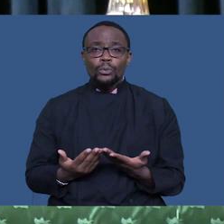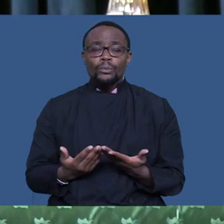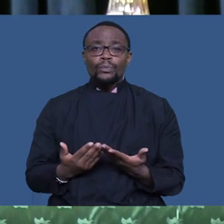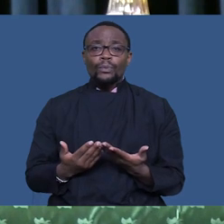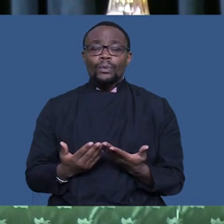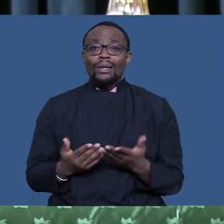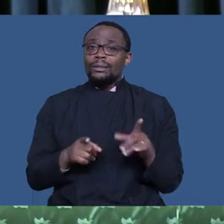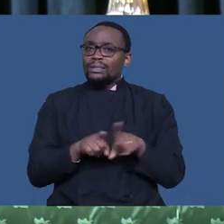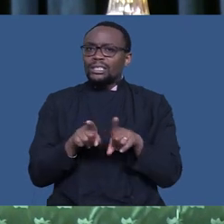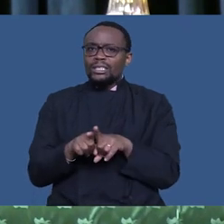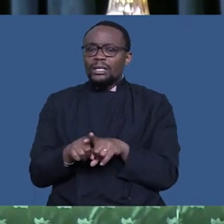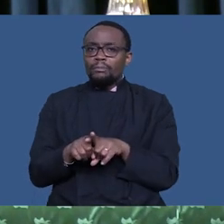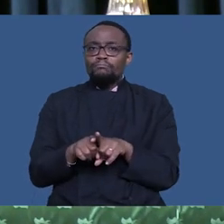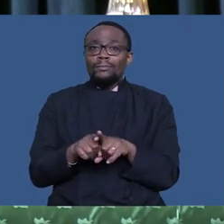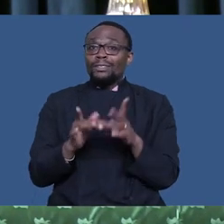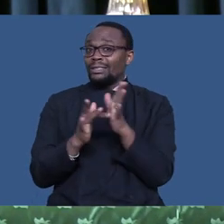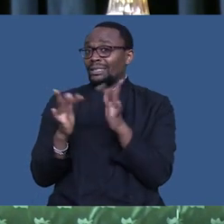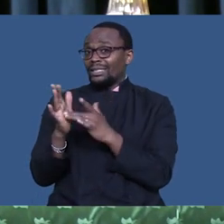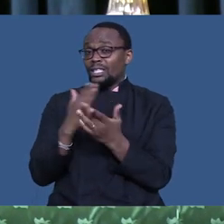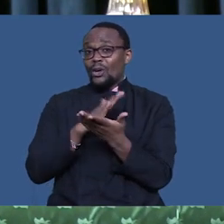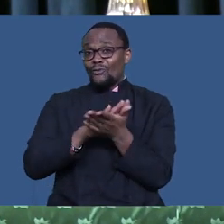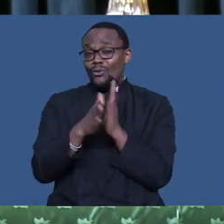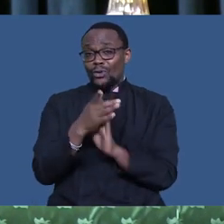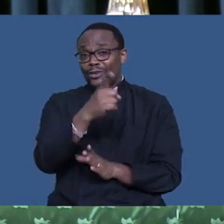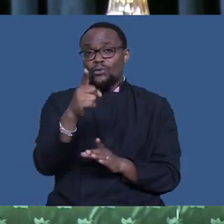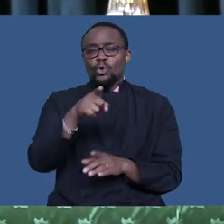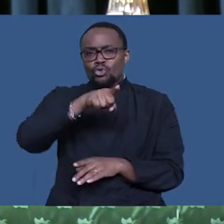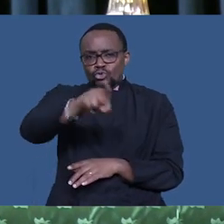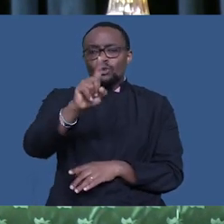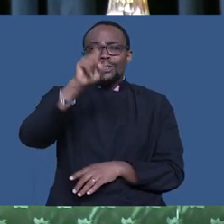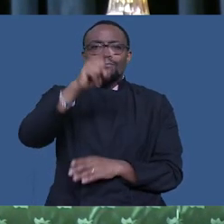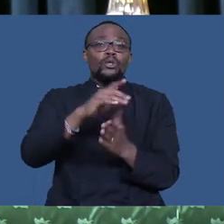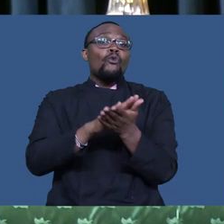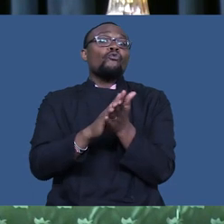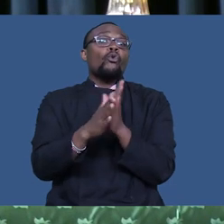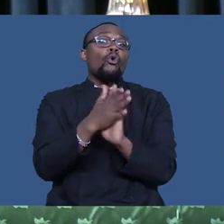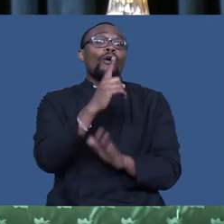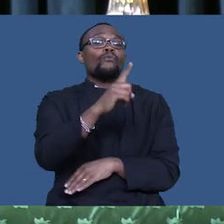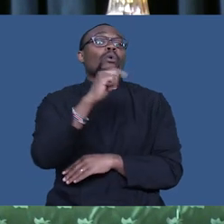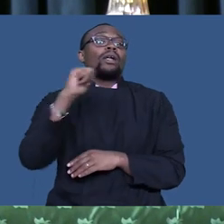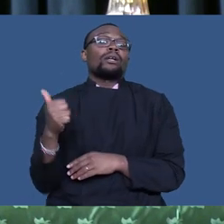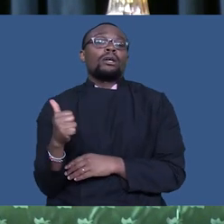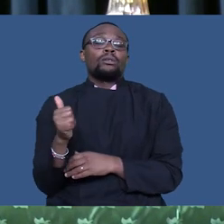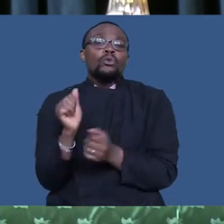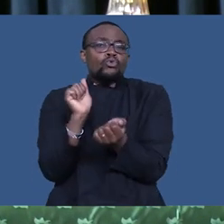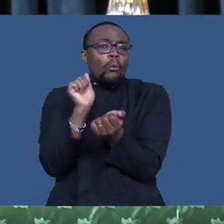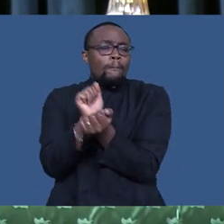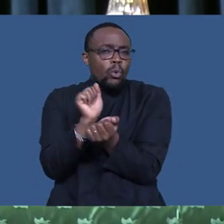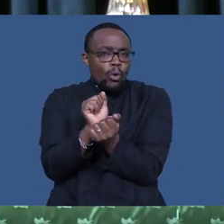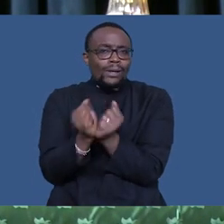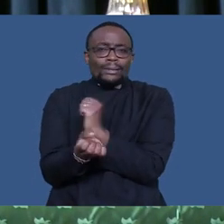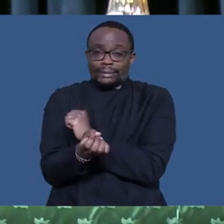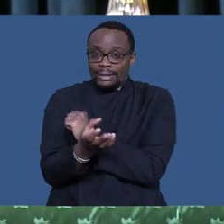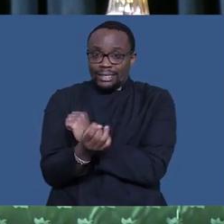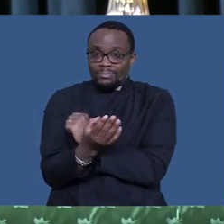even as Christ forgave you, so you also must do." So Paul here is saying, yes, put